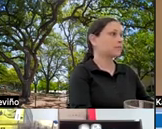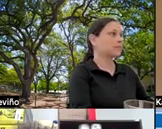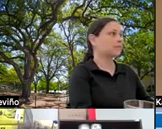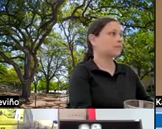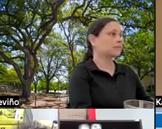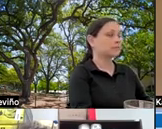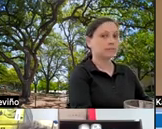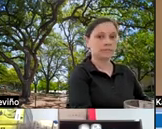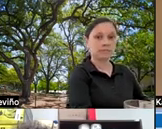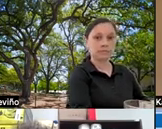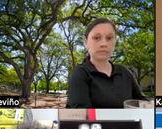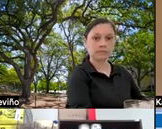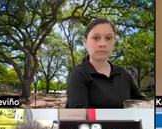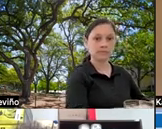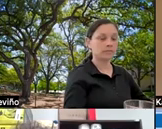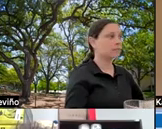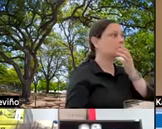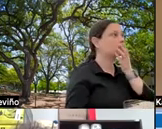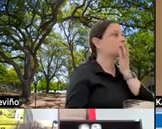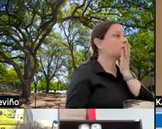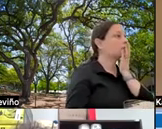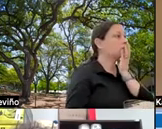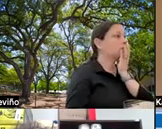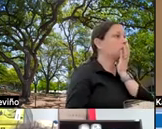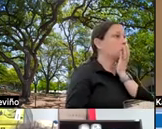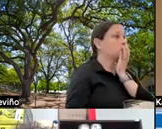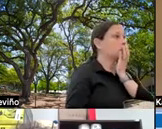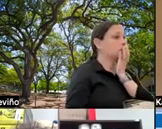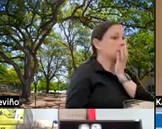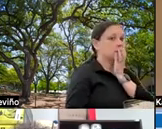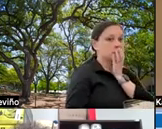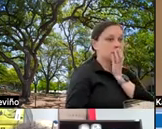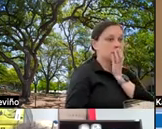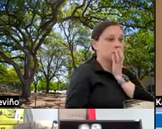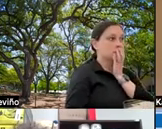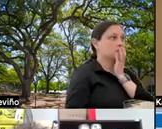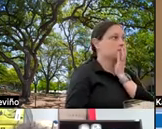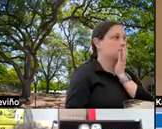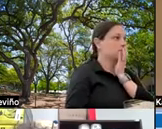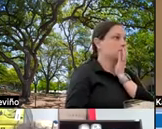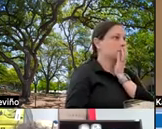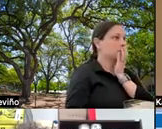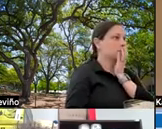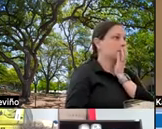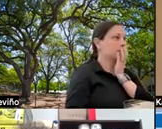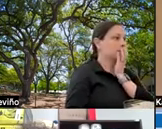and find a way to get people to talk to us. But I think that's important.